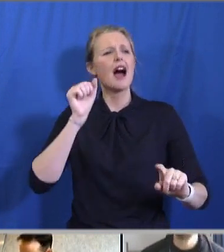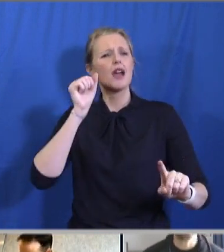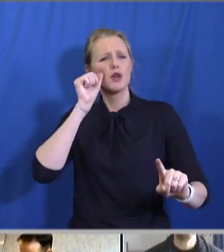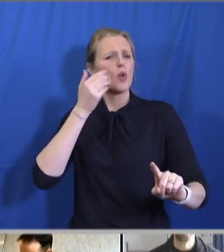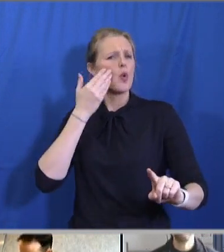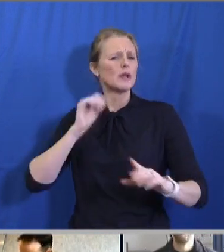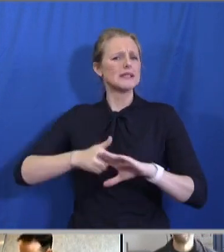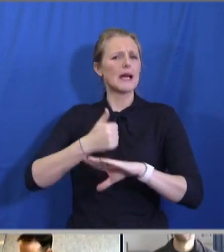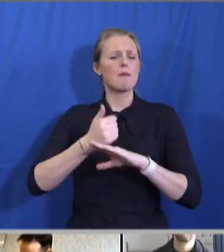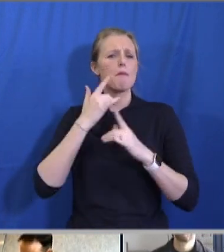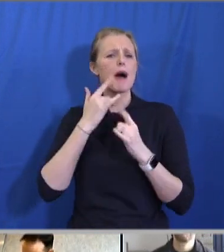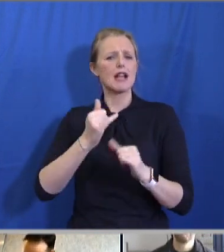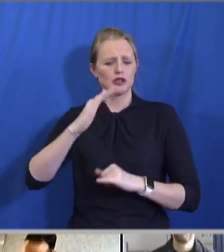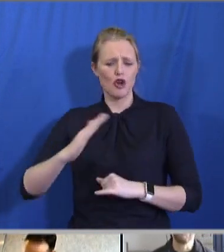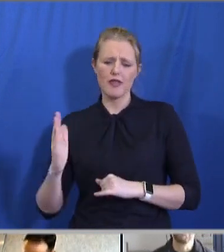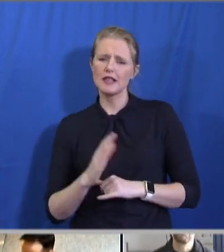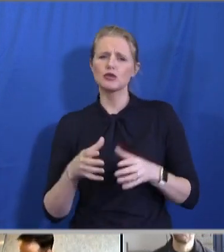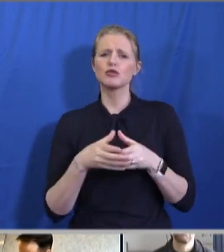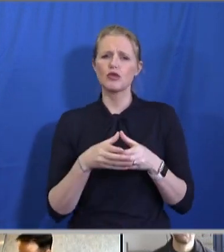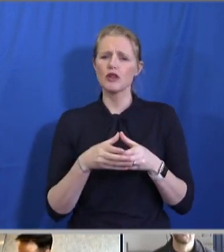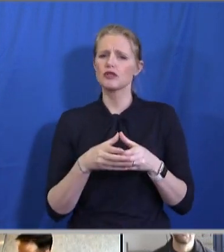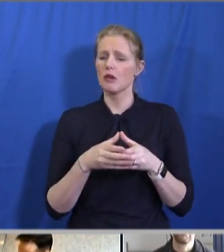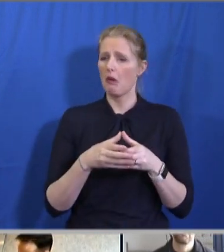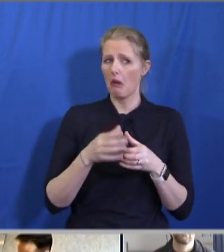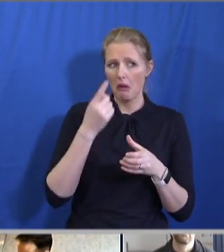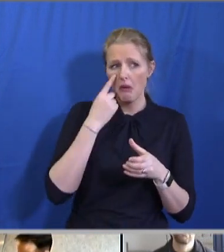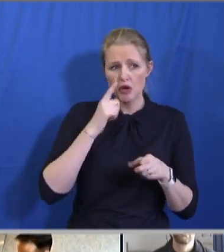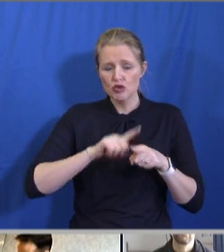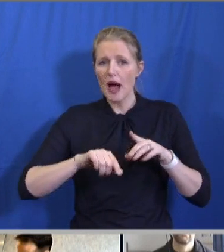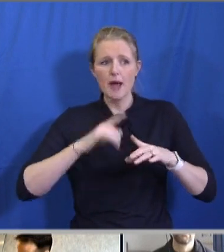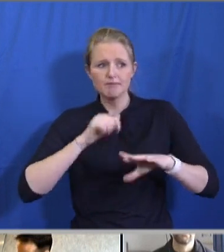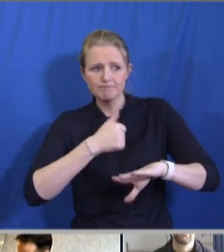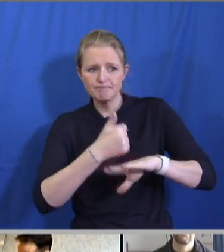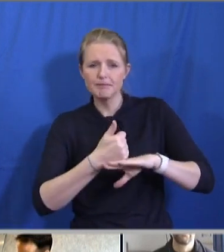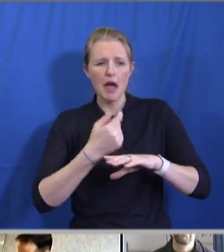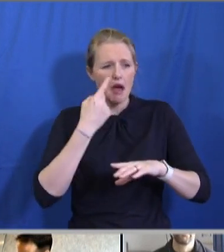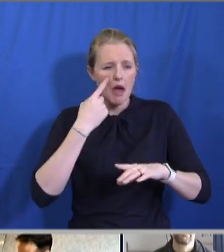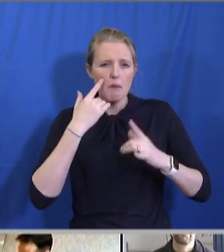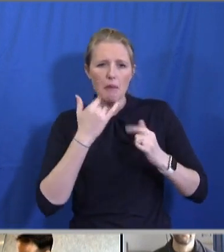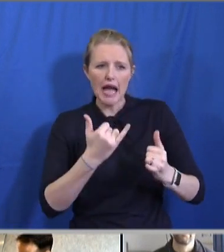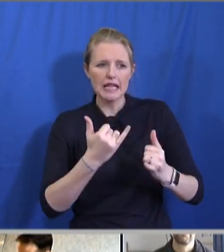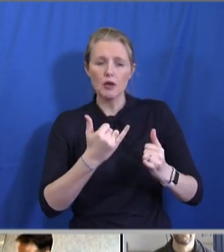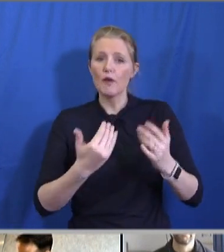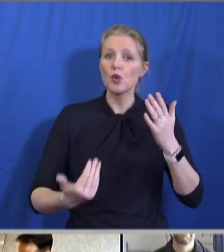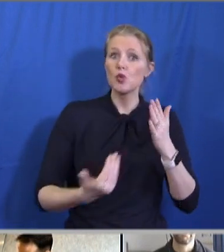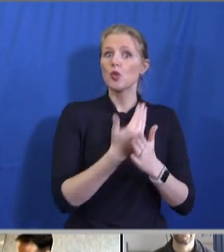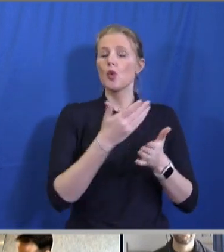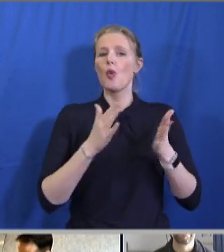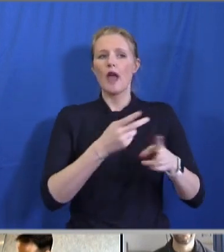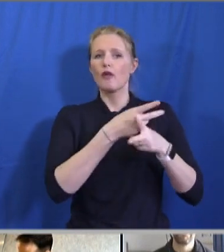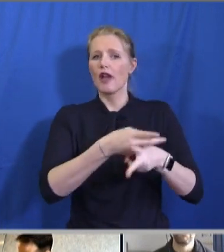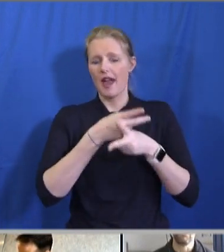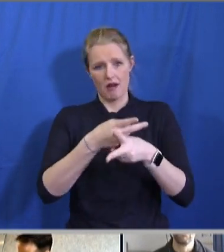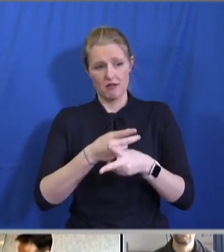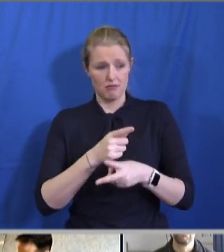a model for what domiciliary care could look like in the future, because we know it has to change. We know the